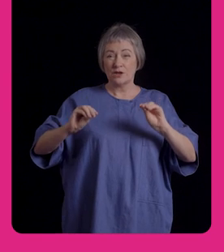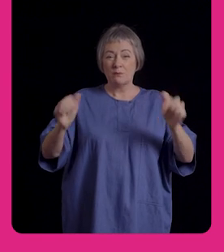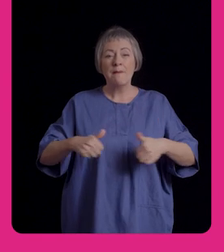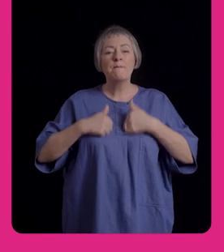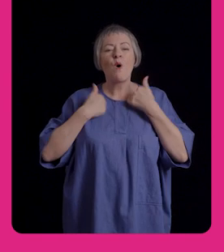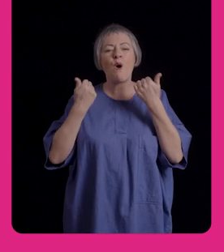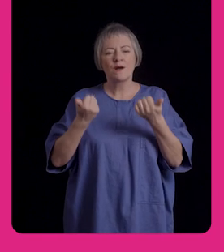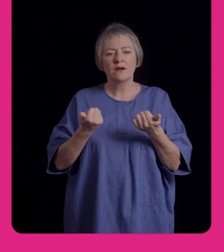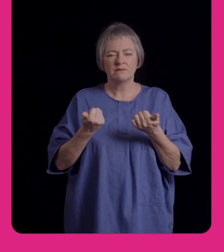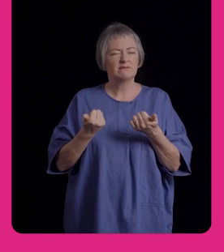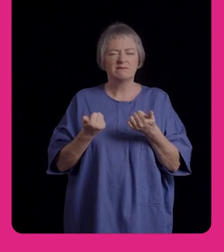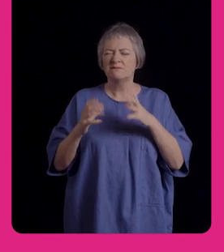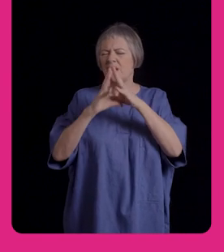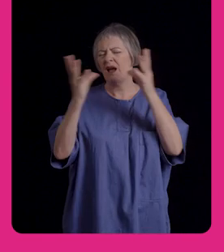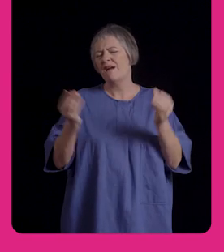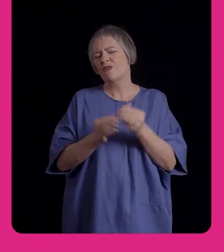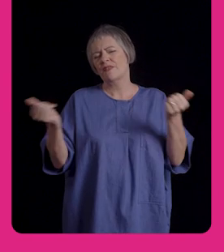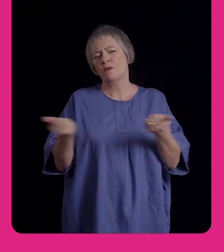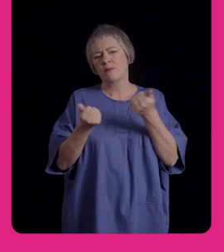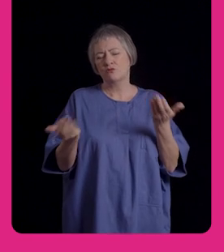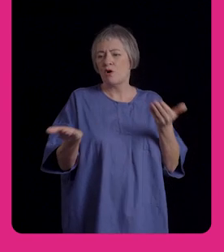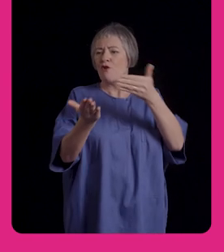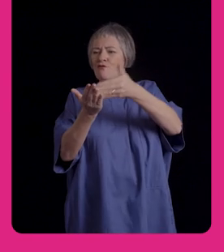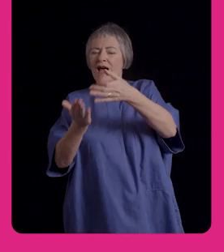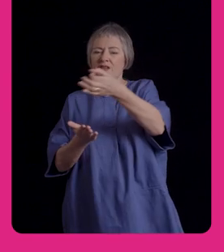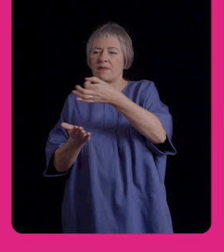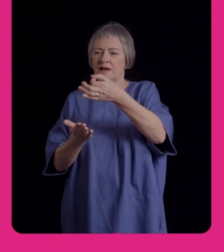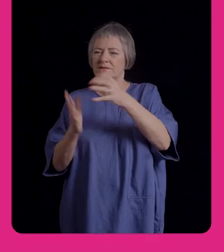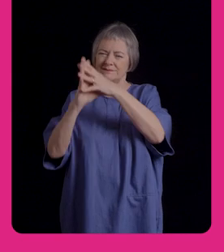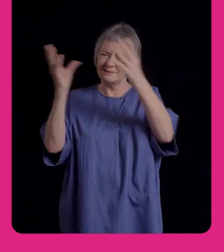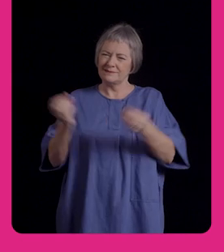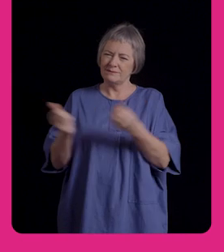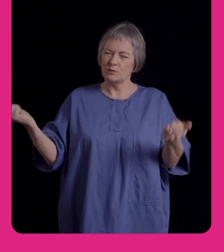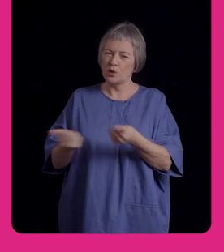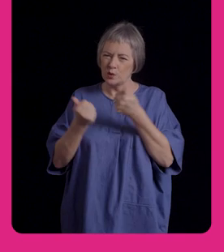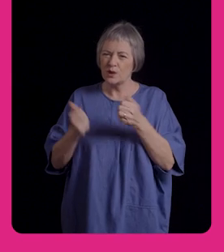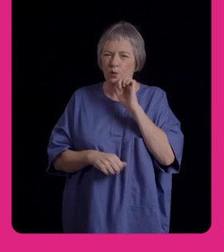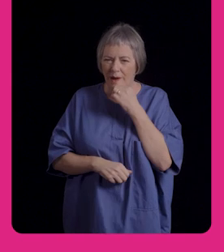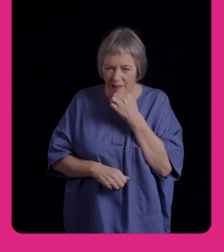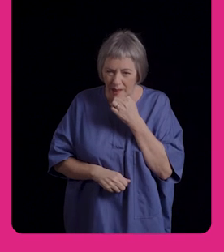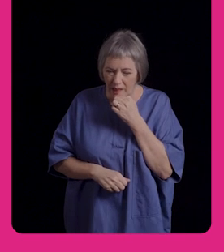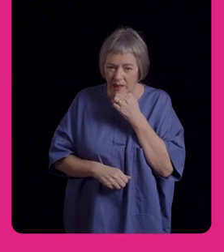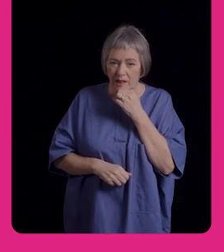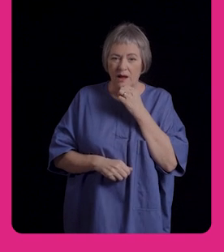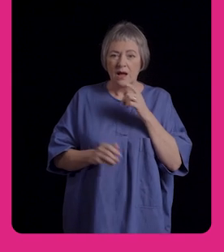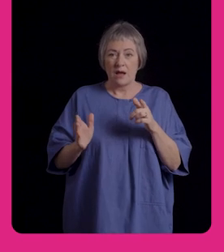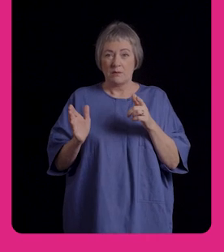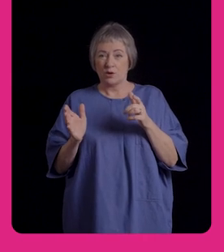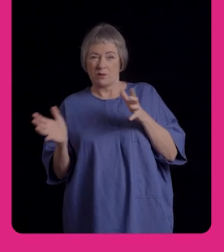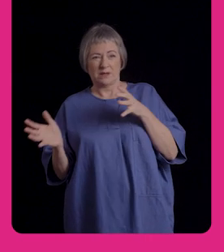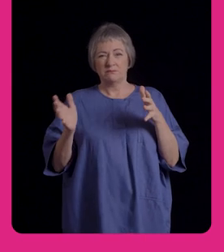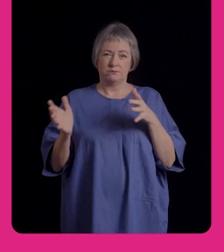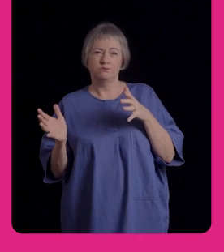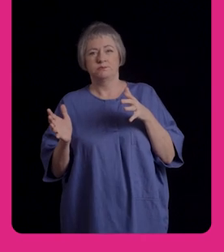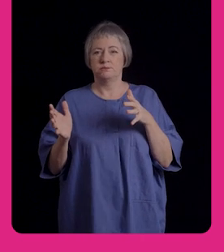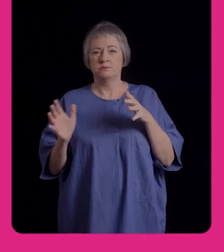morning, it'll all be fine. Like you'll have reached the island and it's all good. And you are still, you're being